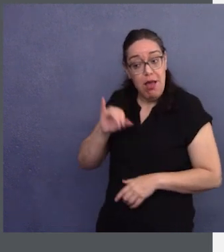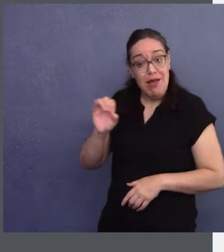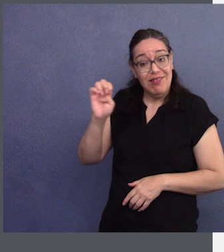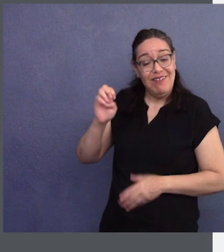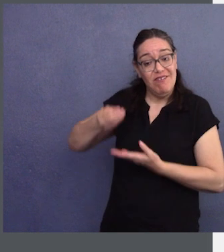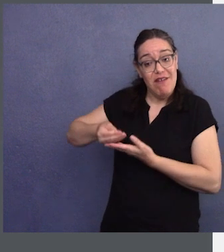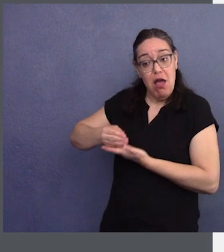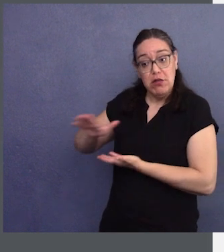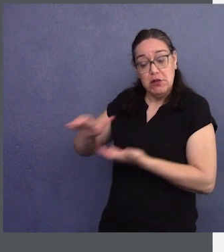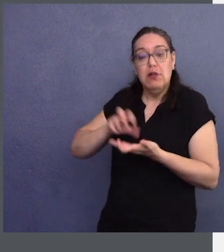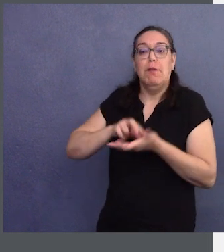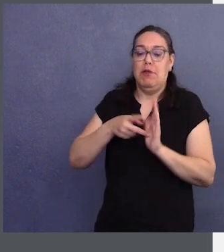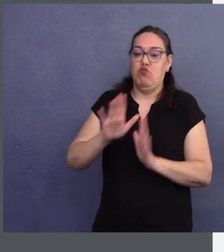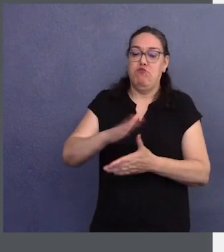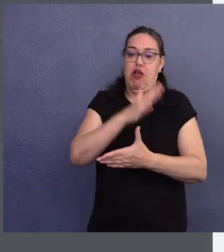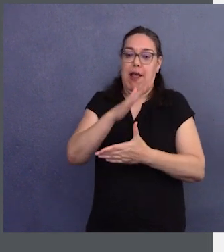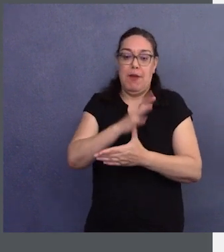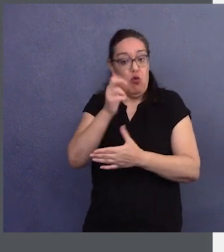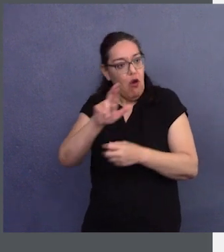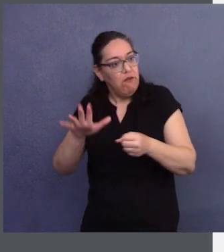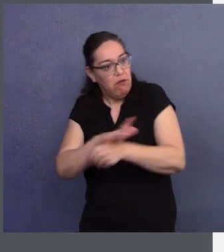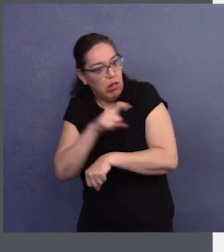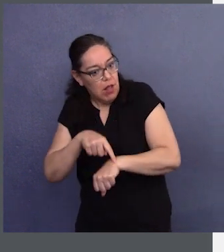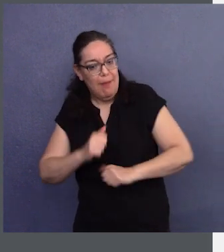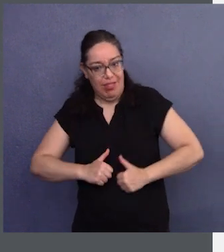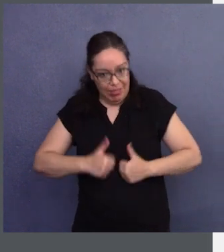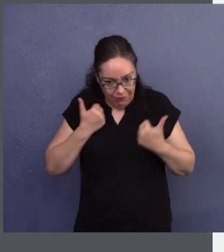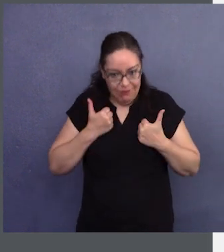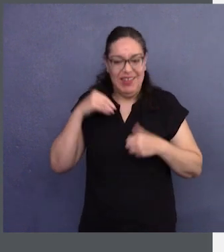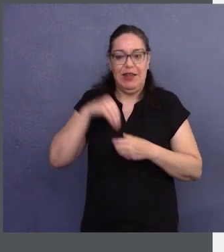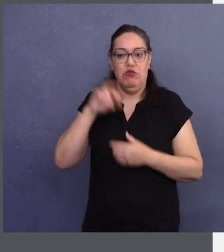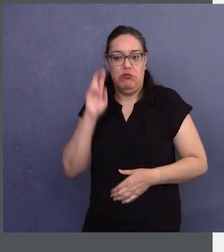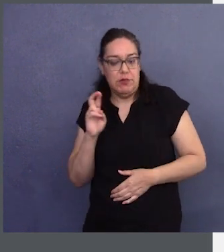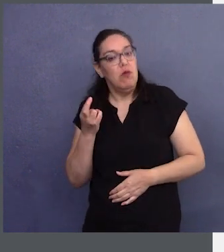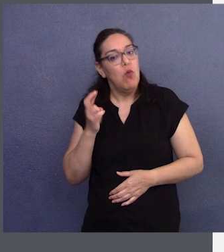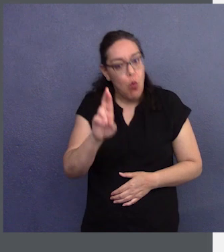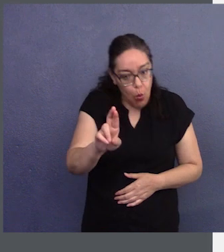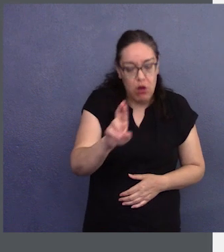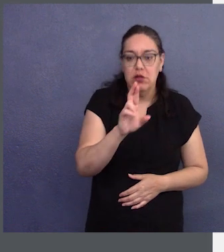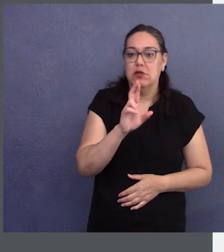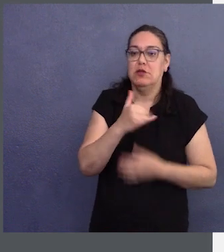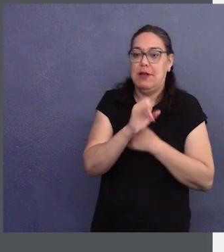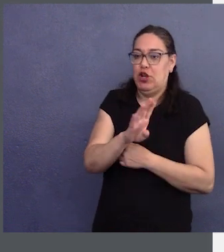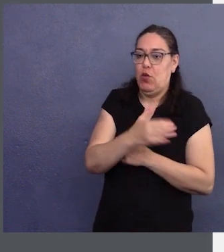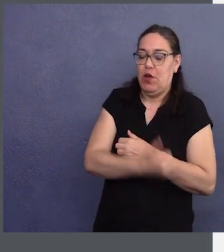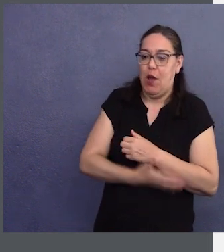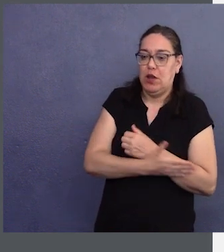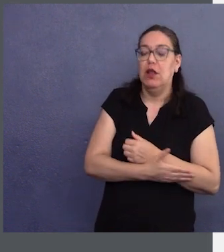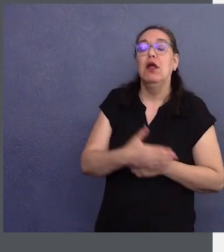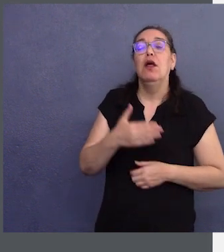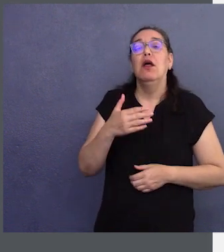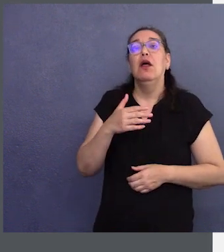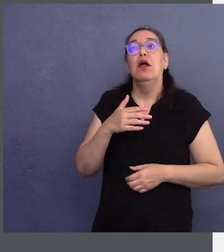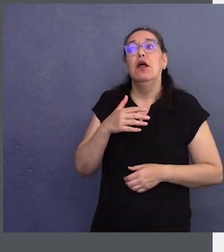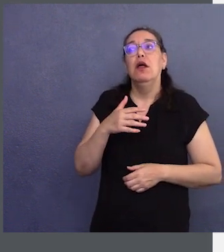to primarily or full-time live in Riverside or San Bernardino County. Now, one of